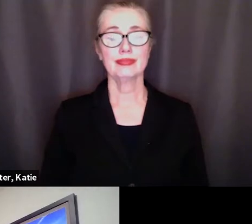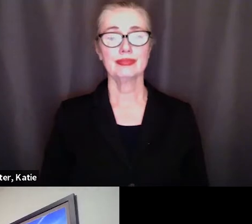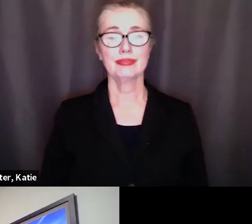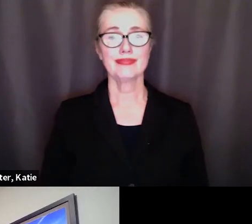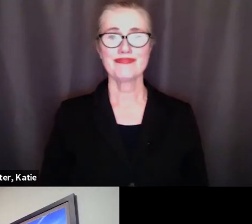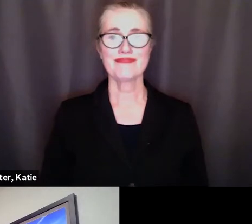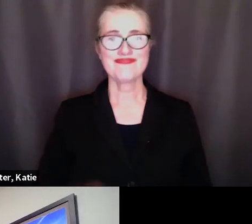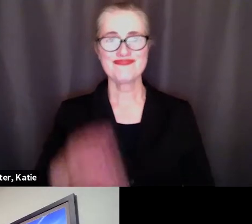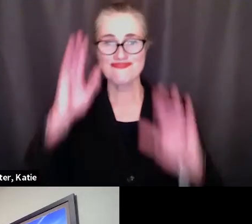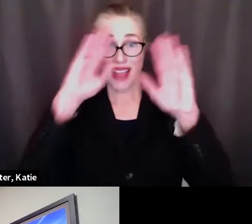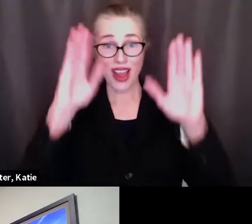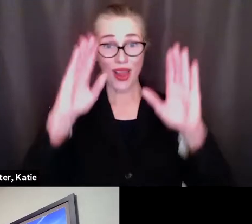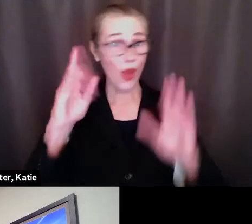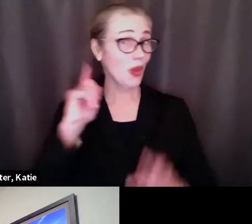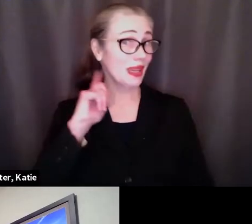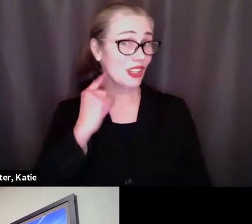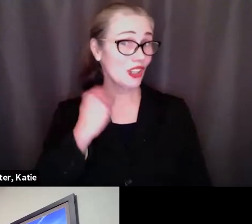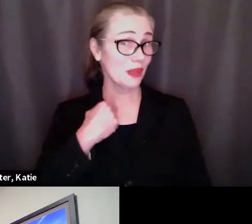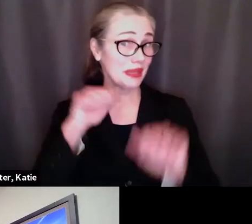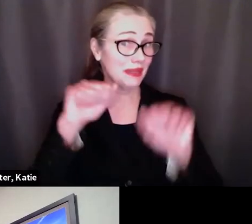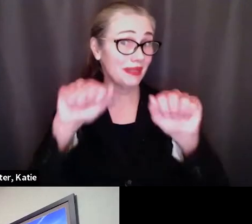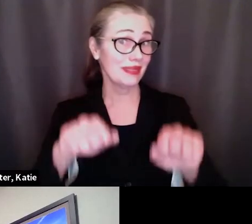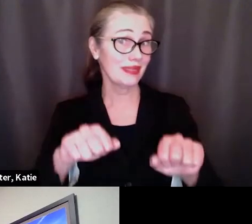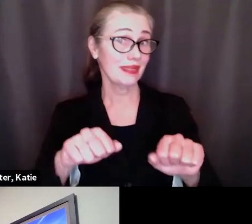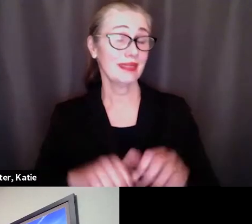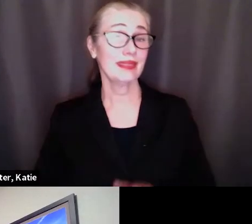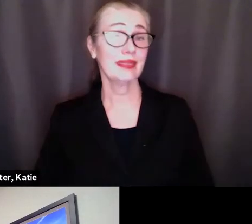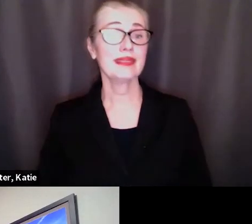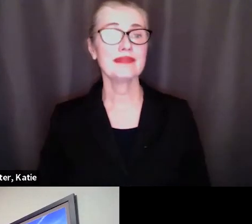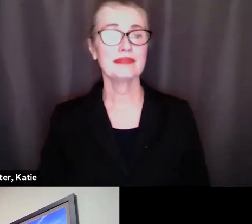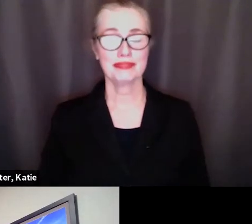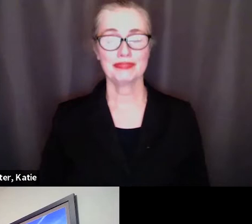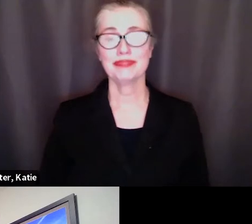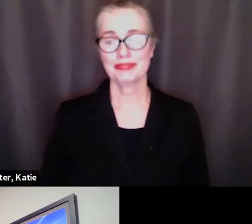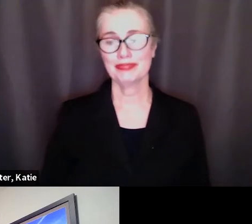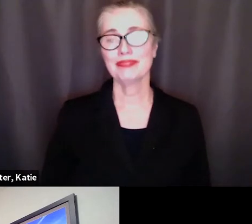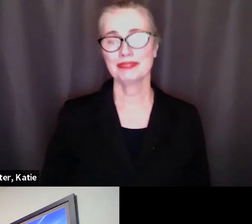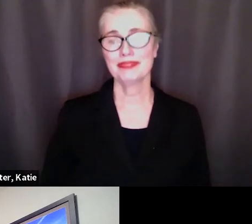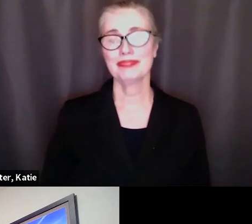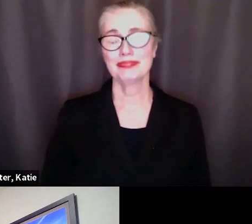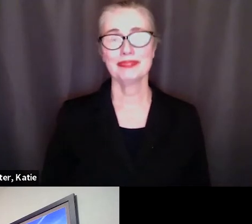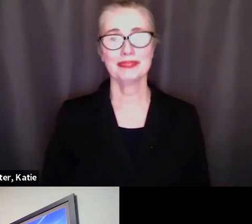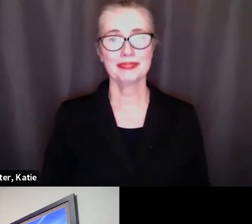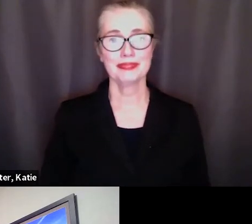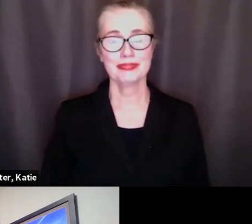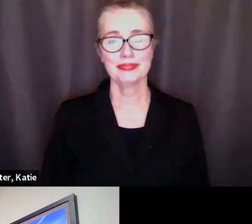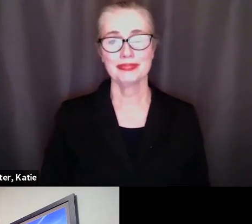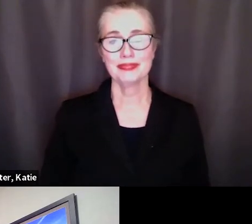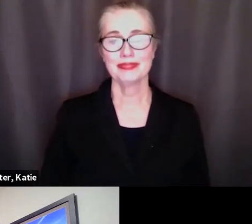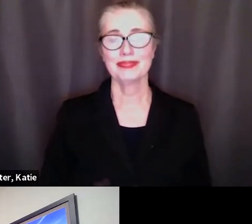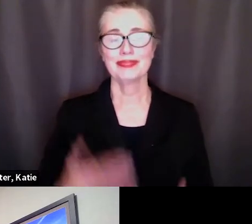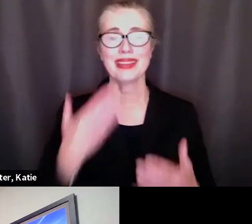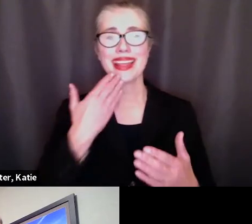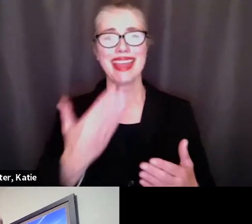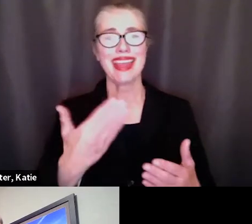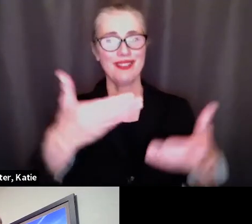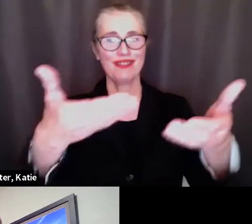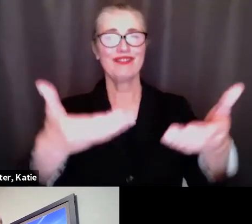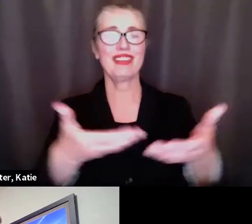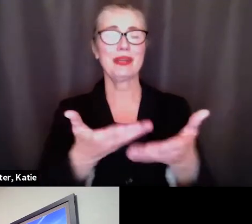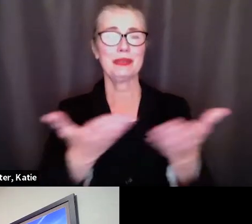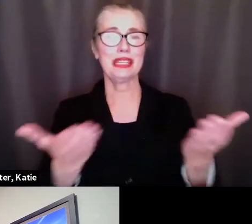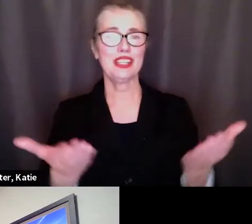hello can you hear me yes yes thank you for having me